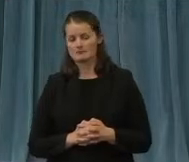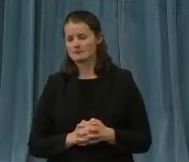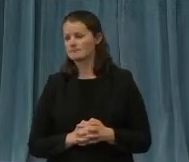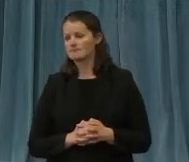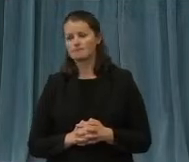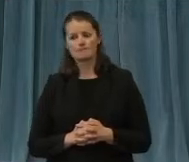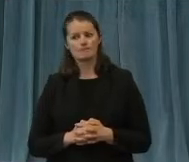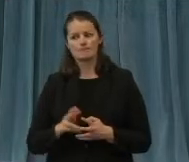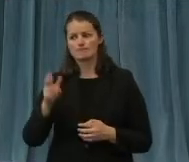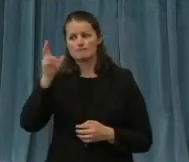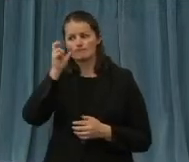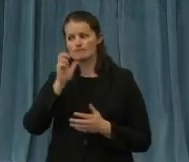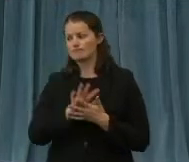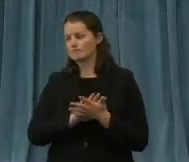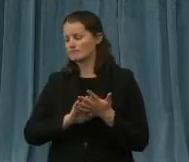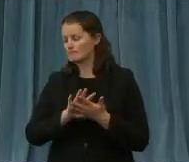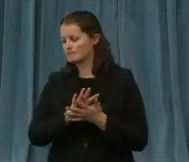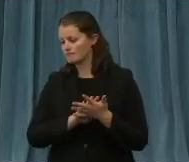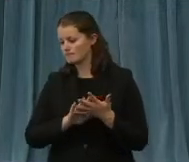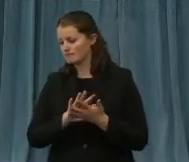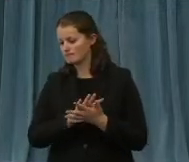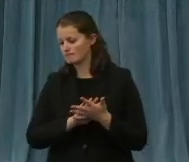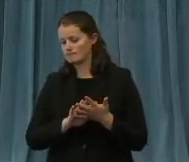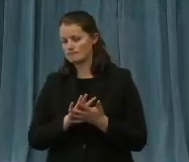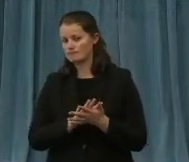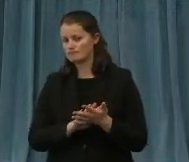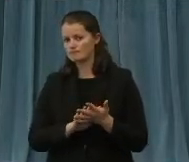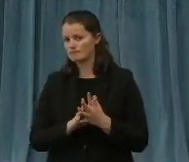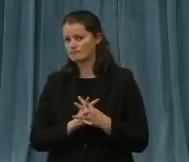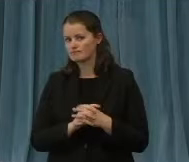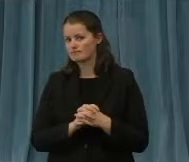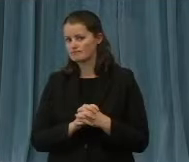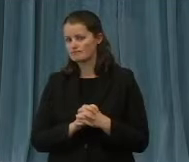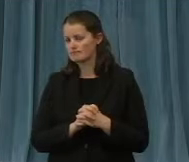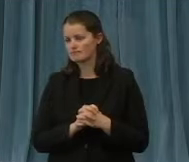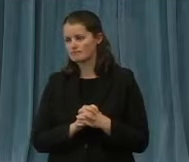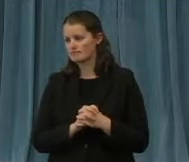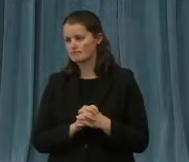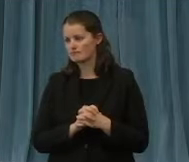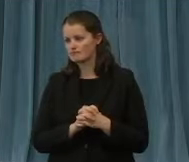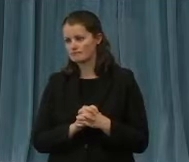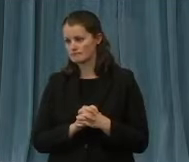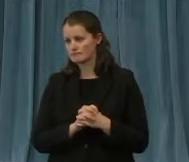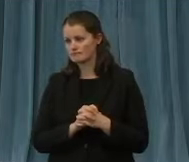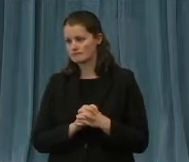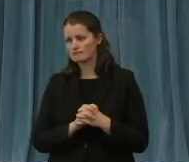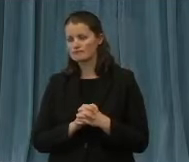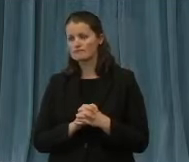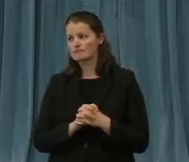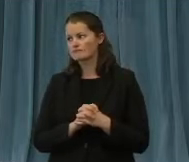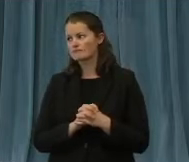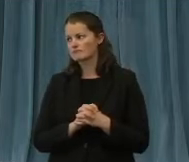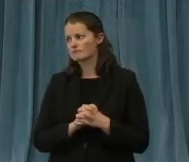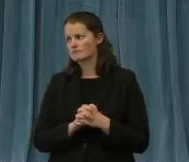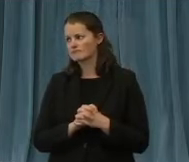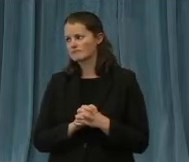been any discussions since the last press conference about any food earnings in Western states.